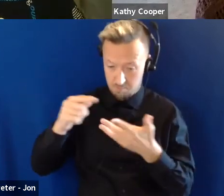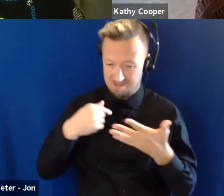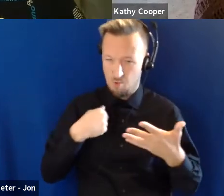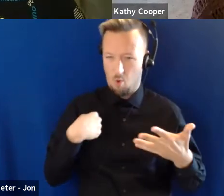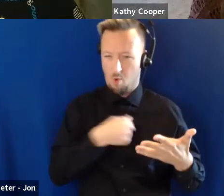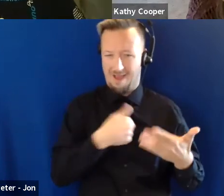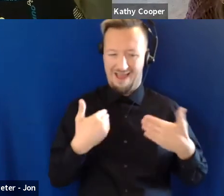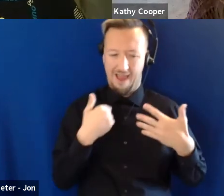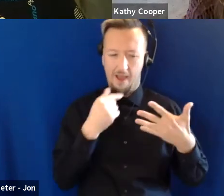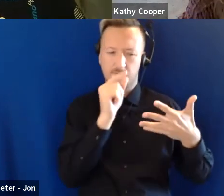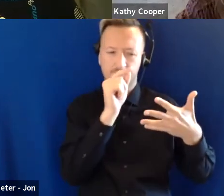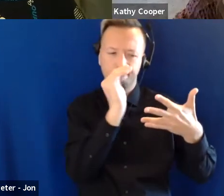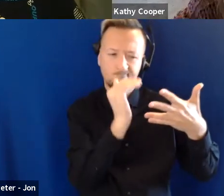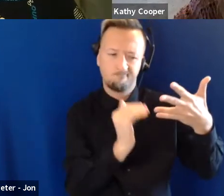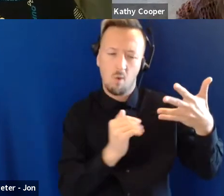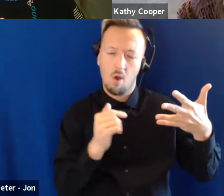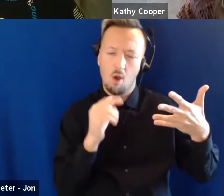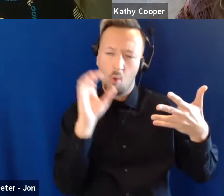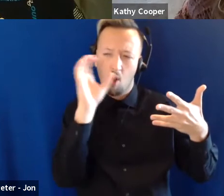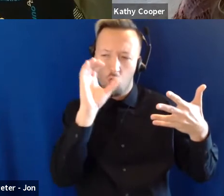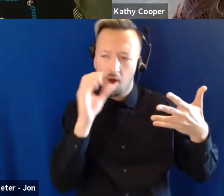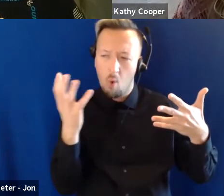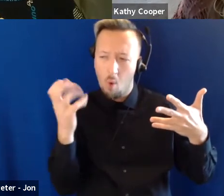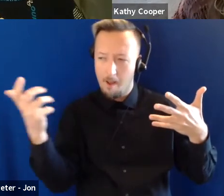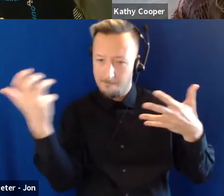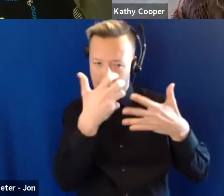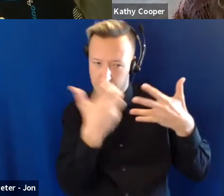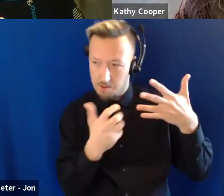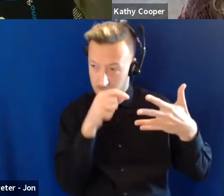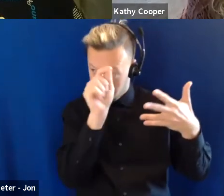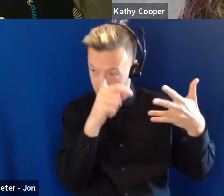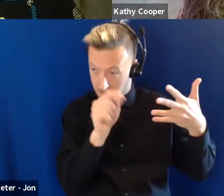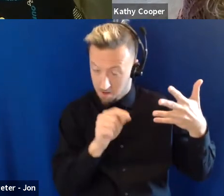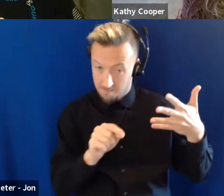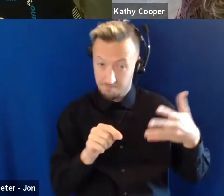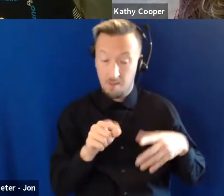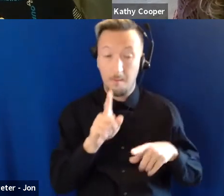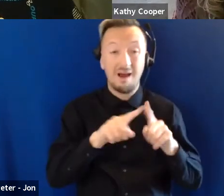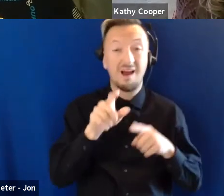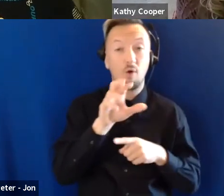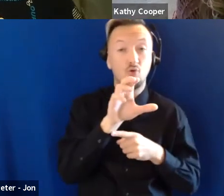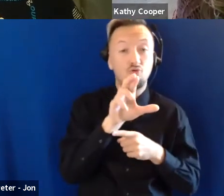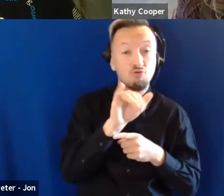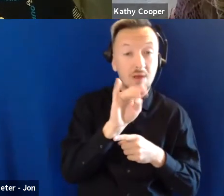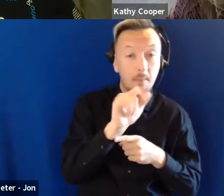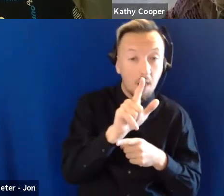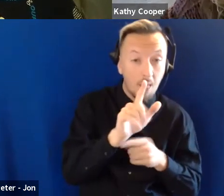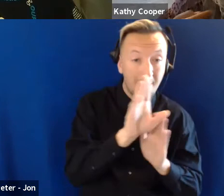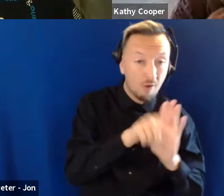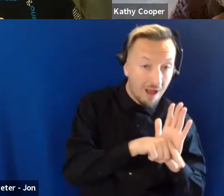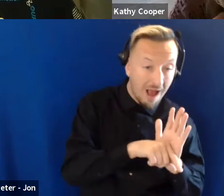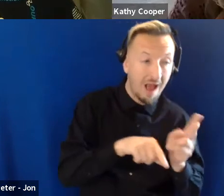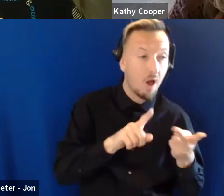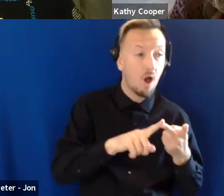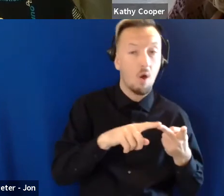marks that we're looking for. But as far as a background check, like criminal background check or credit background check, no, we